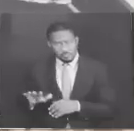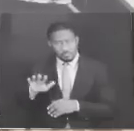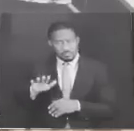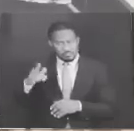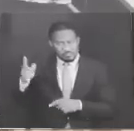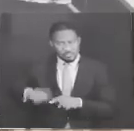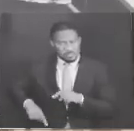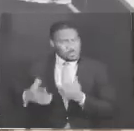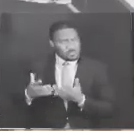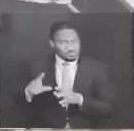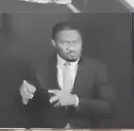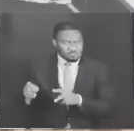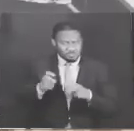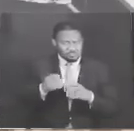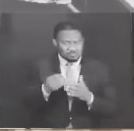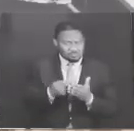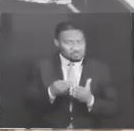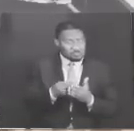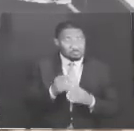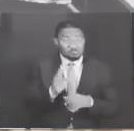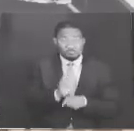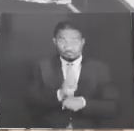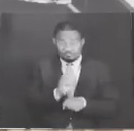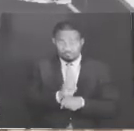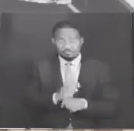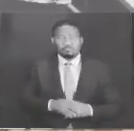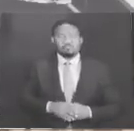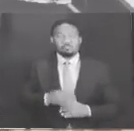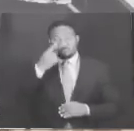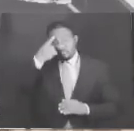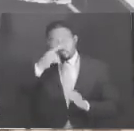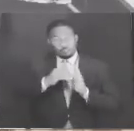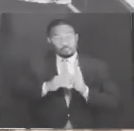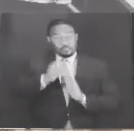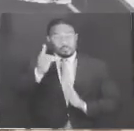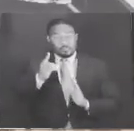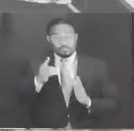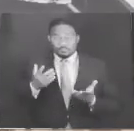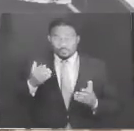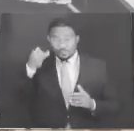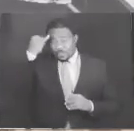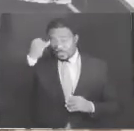Speaker, the government under President John Mahama is resolute in